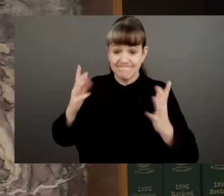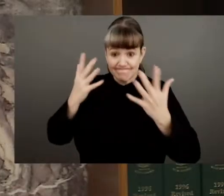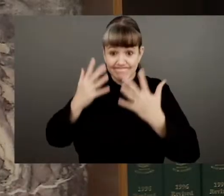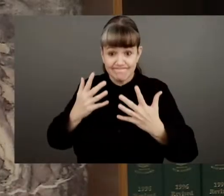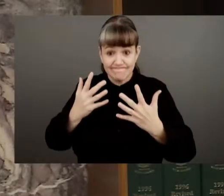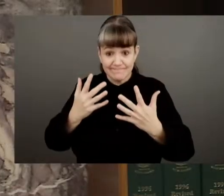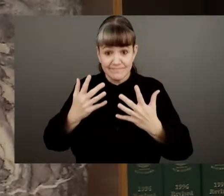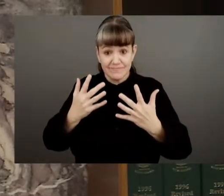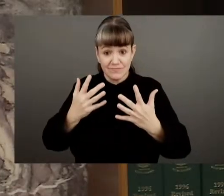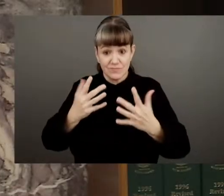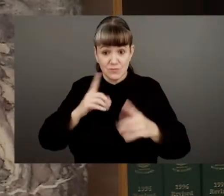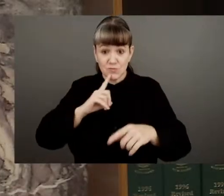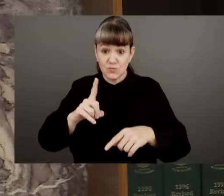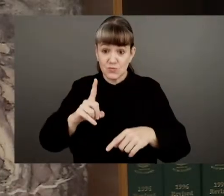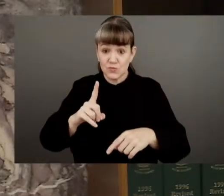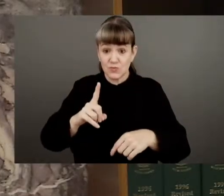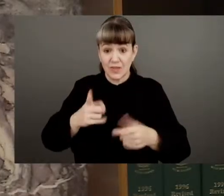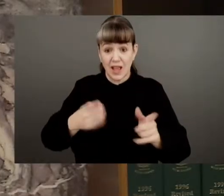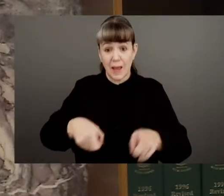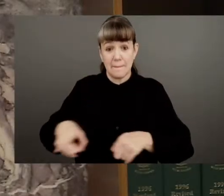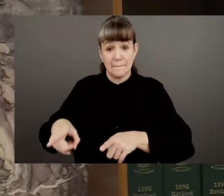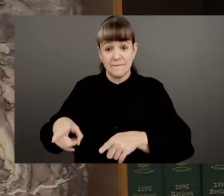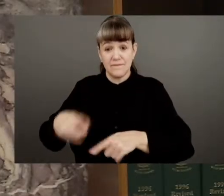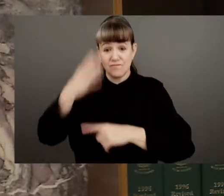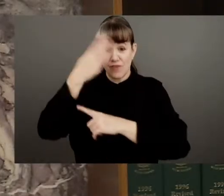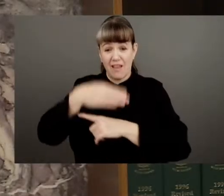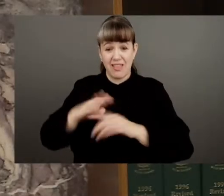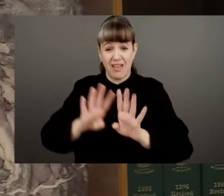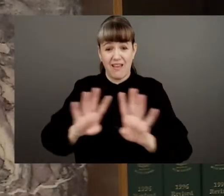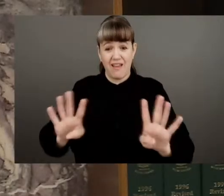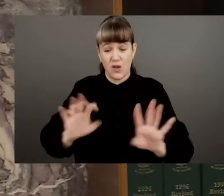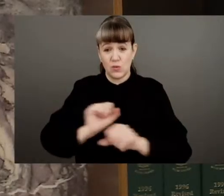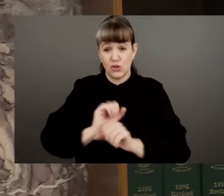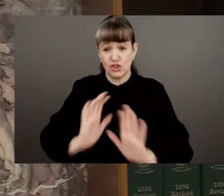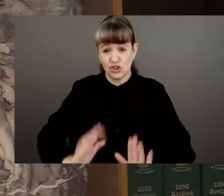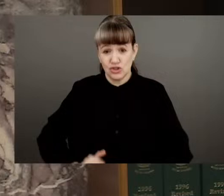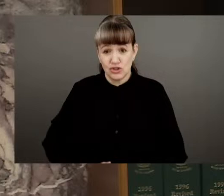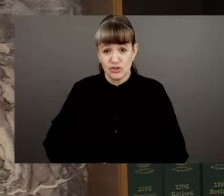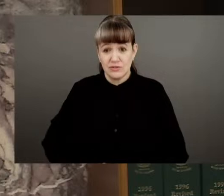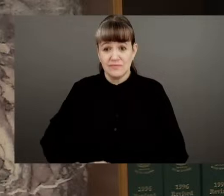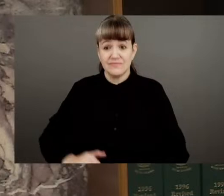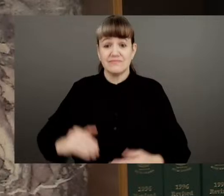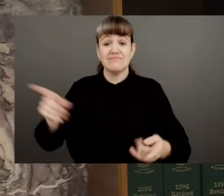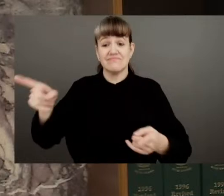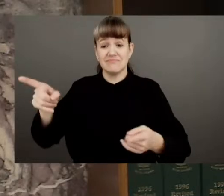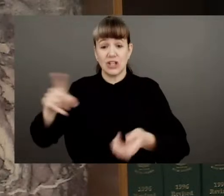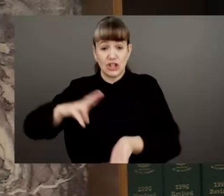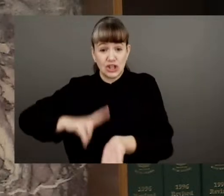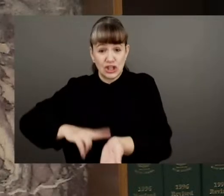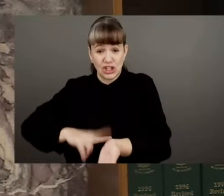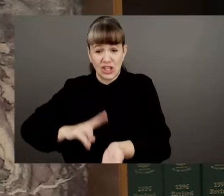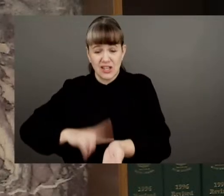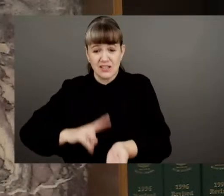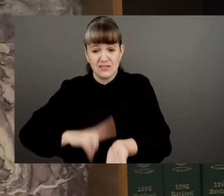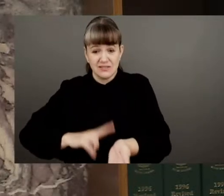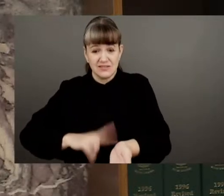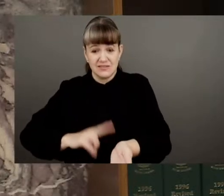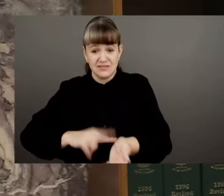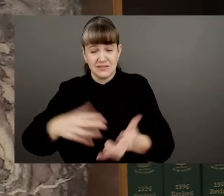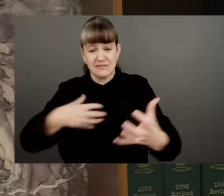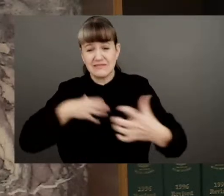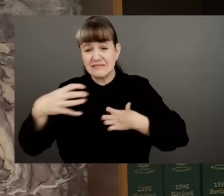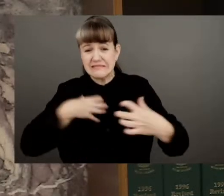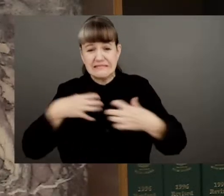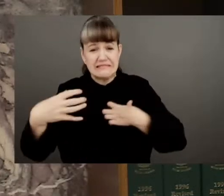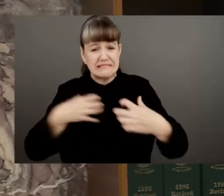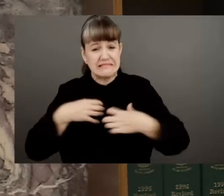from nurses who've been coming to this government for 9 years asking for support.